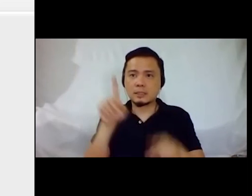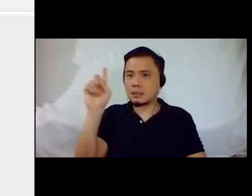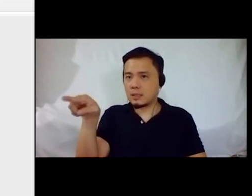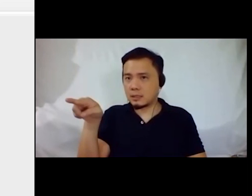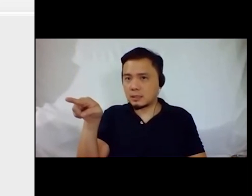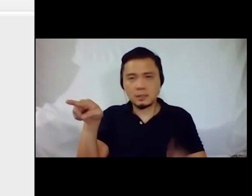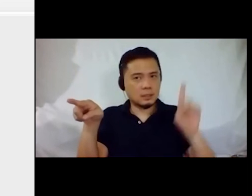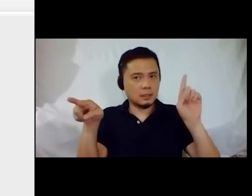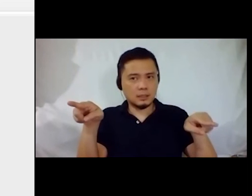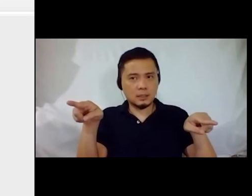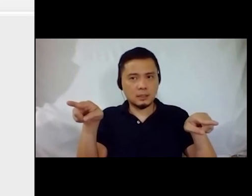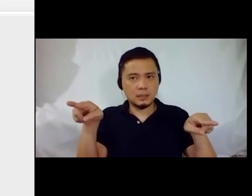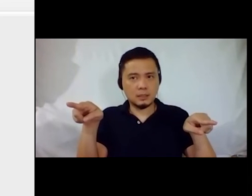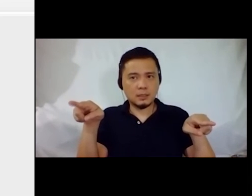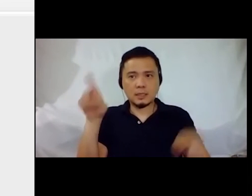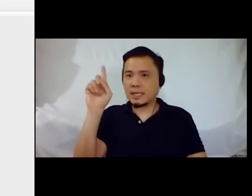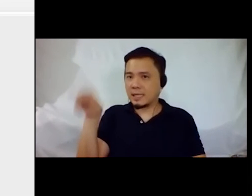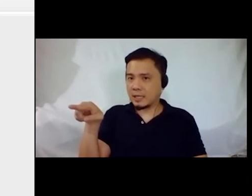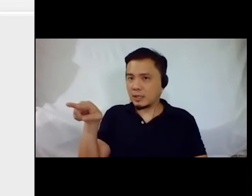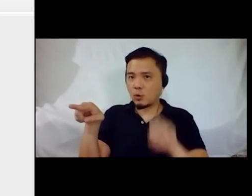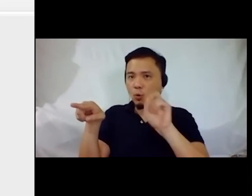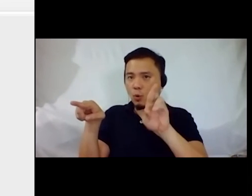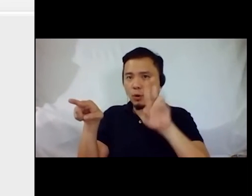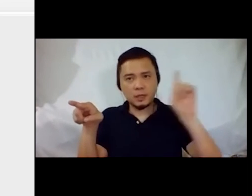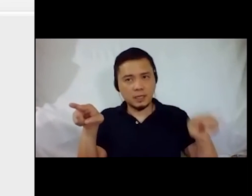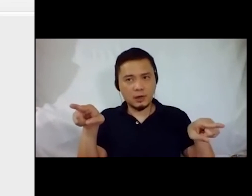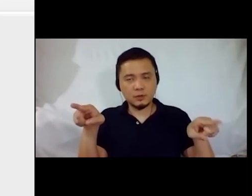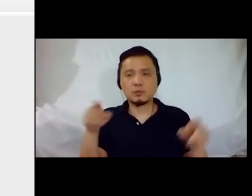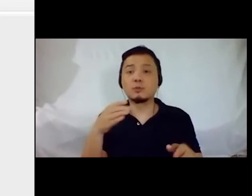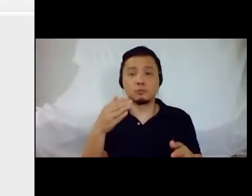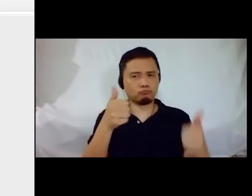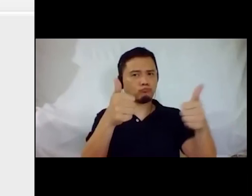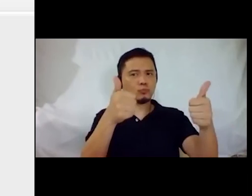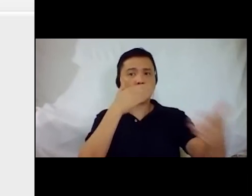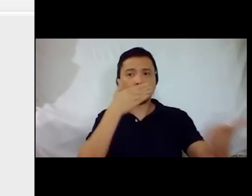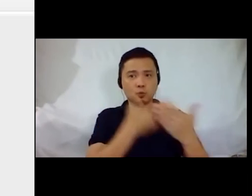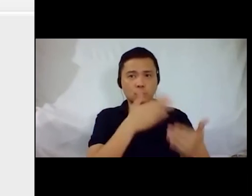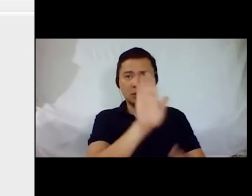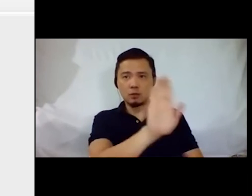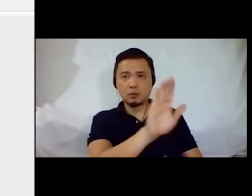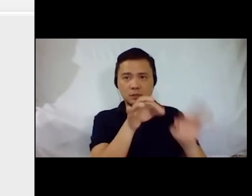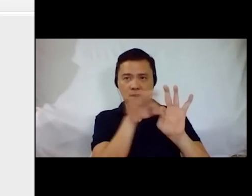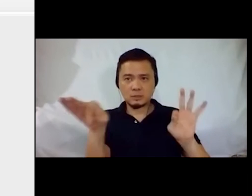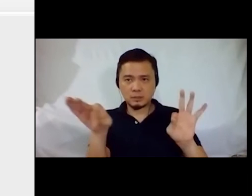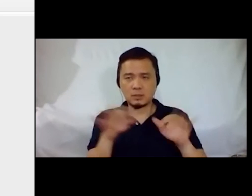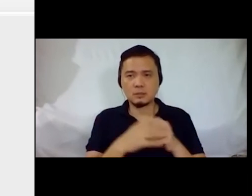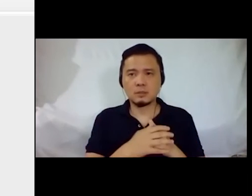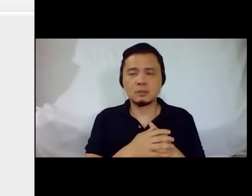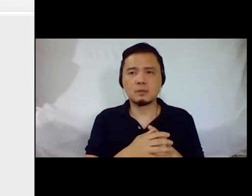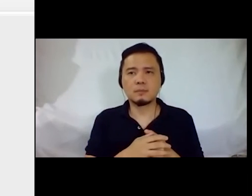here or here, right? So it's good, I think, in this case, to set it up with